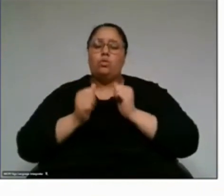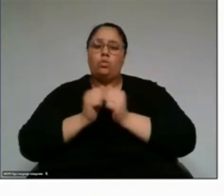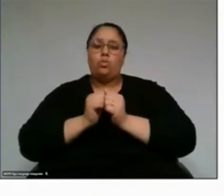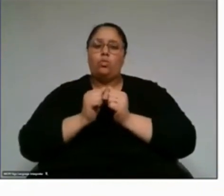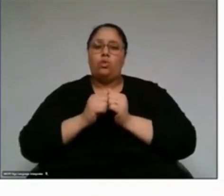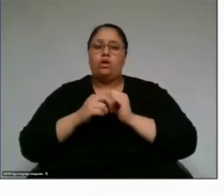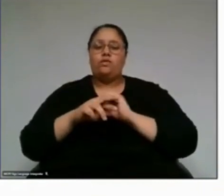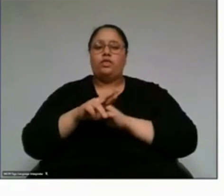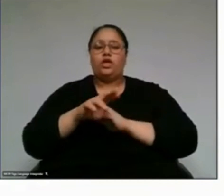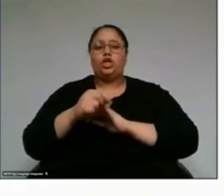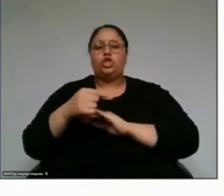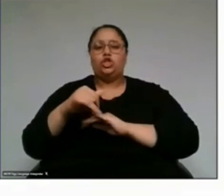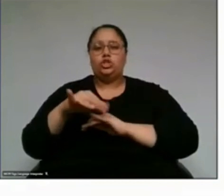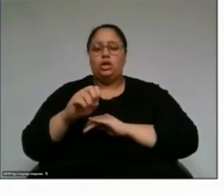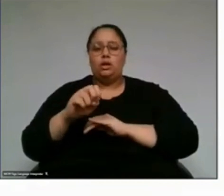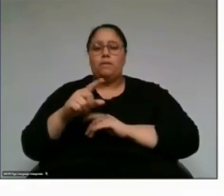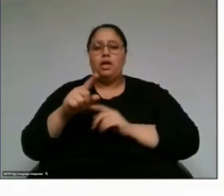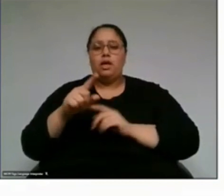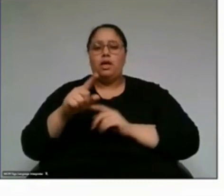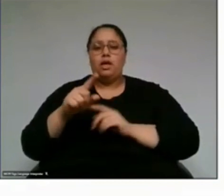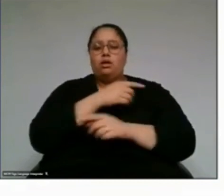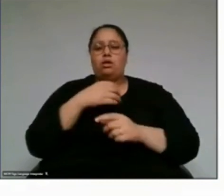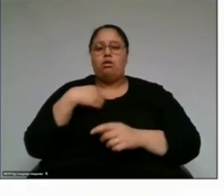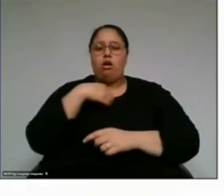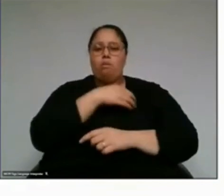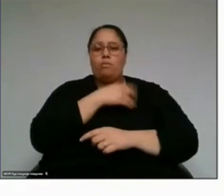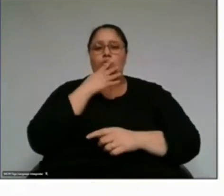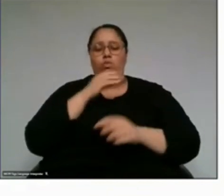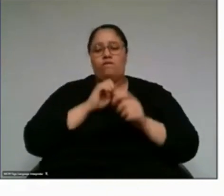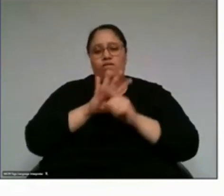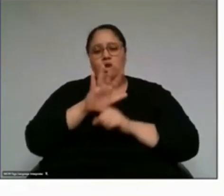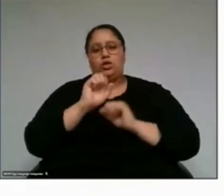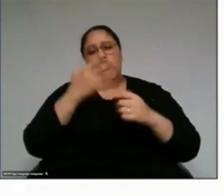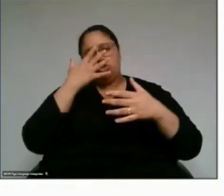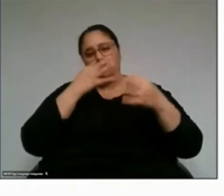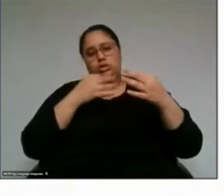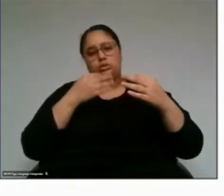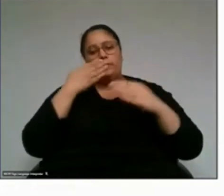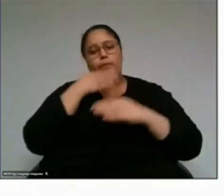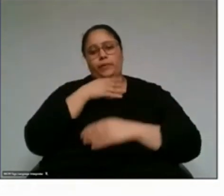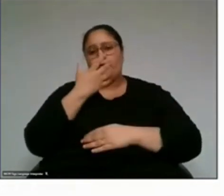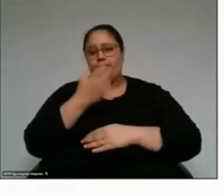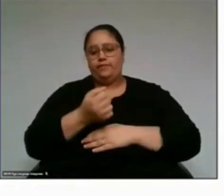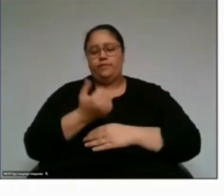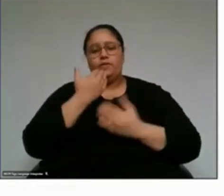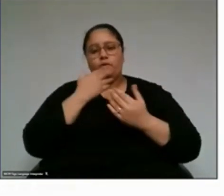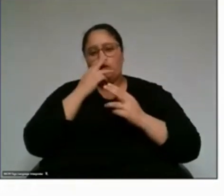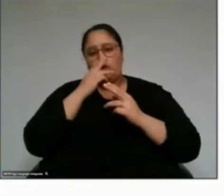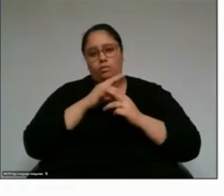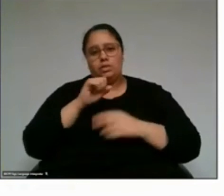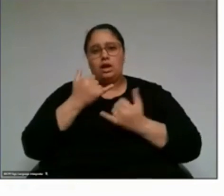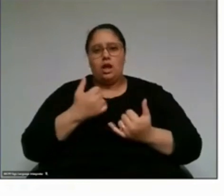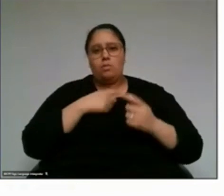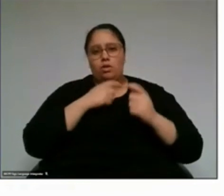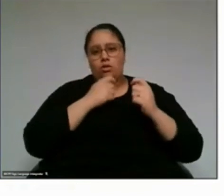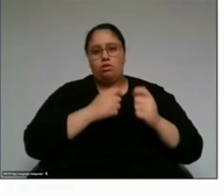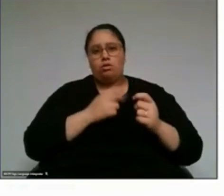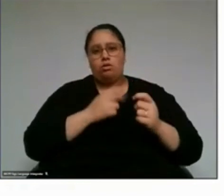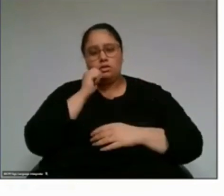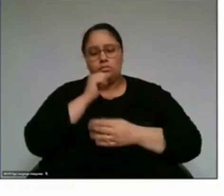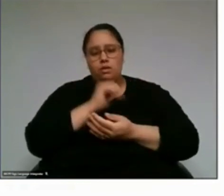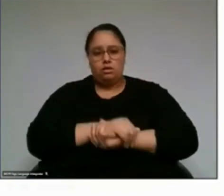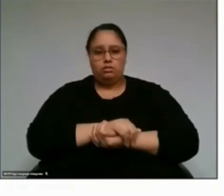inflicts such injustices. Thank you, Honourable Sayed. Thank you very much. I now recognise the Honourable Bartman.